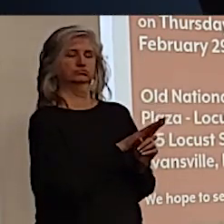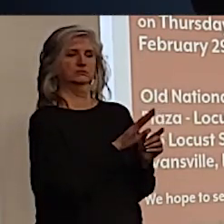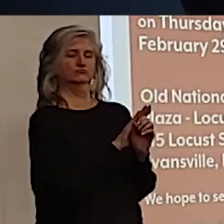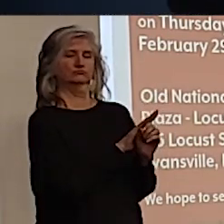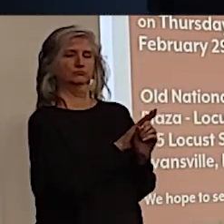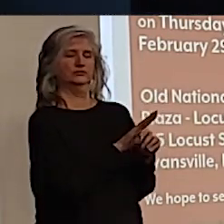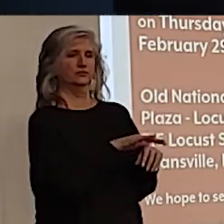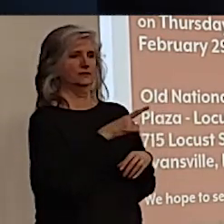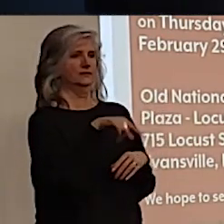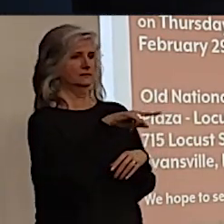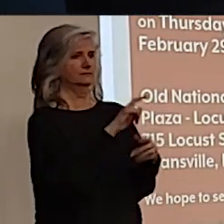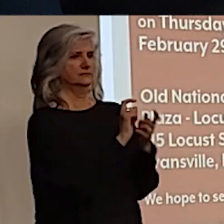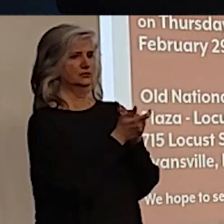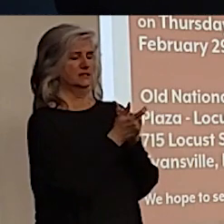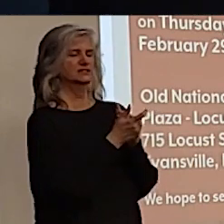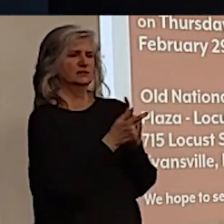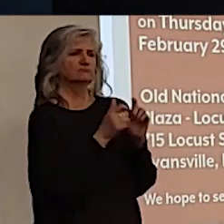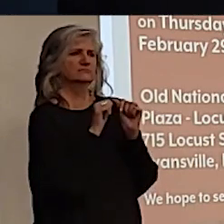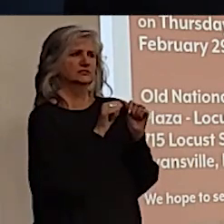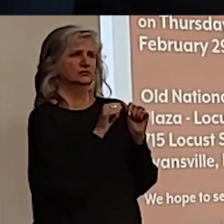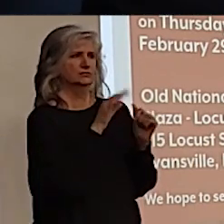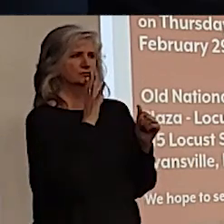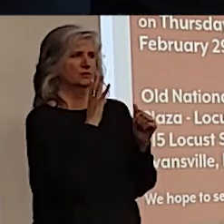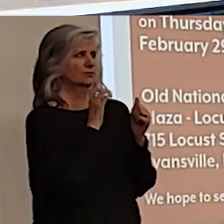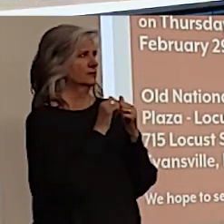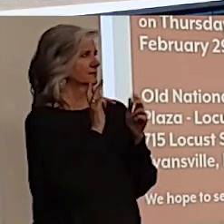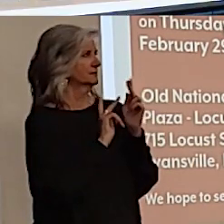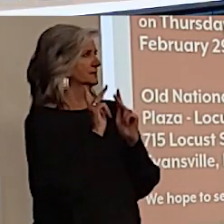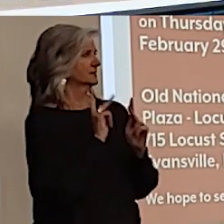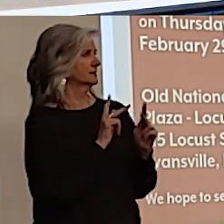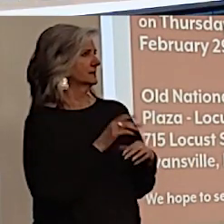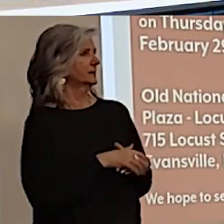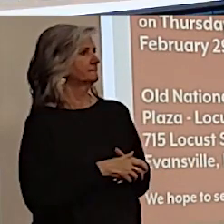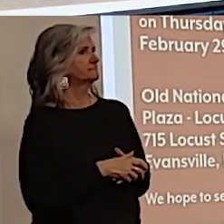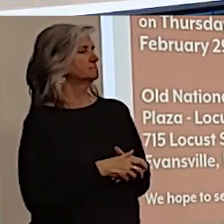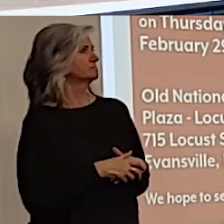So just continue to talk to folks, you know.